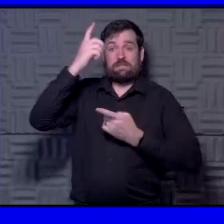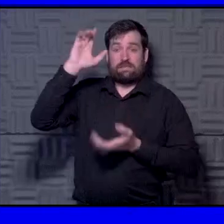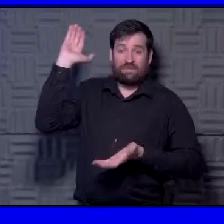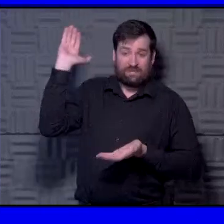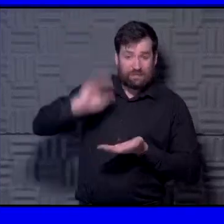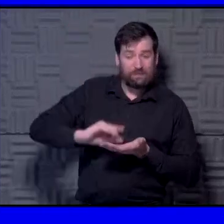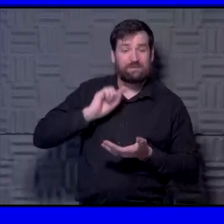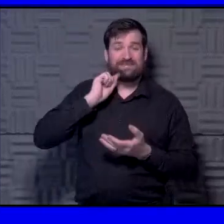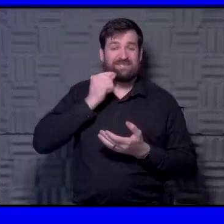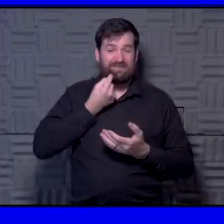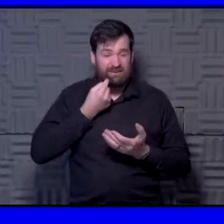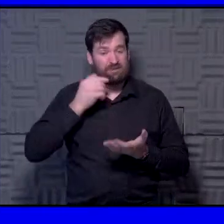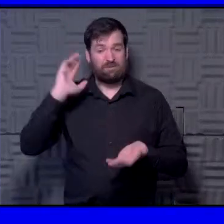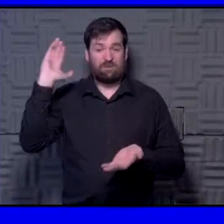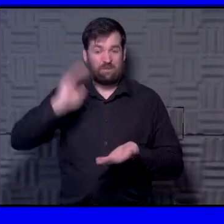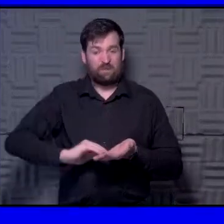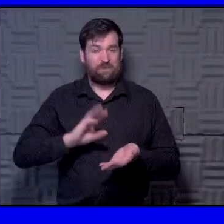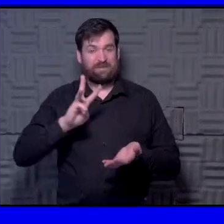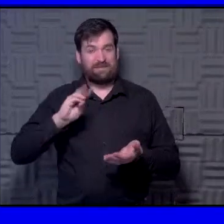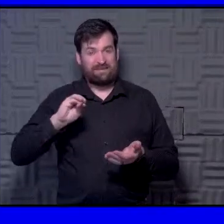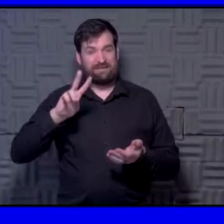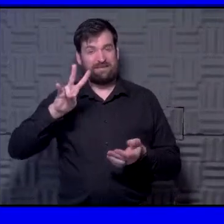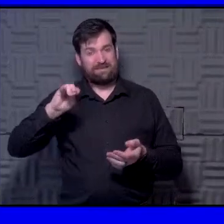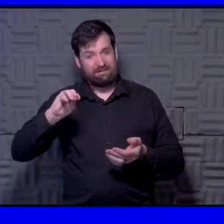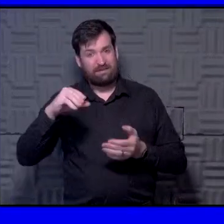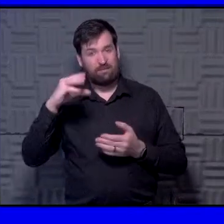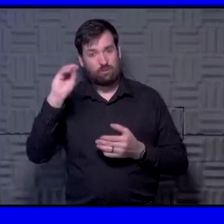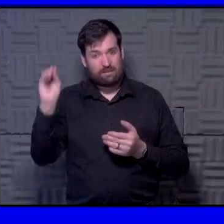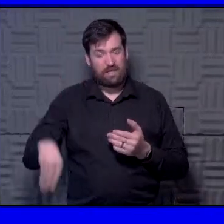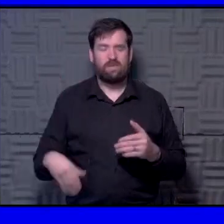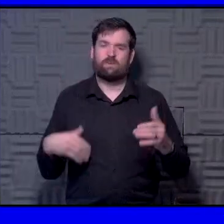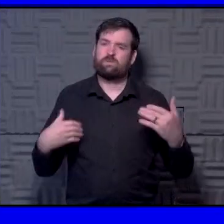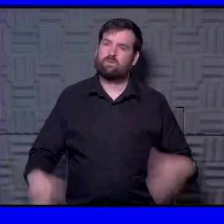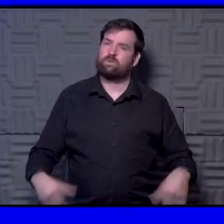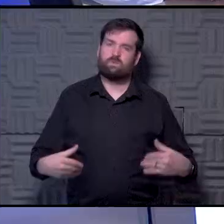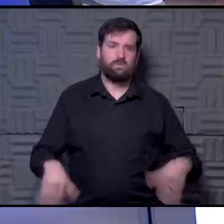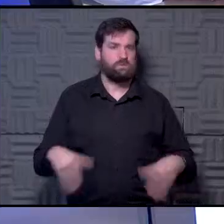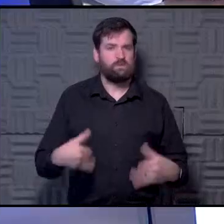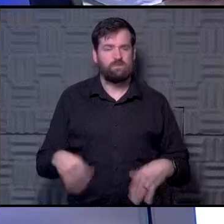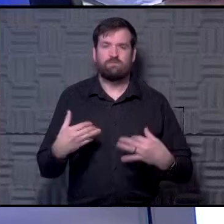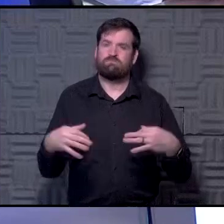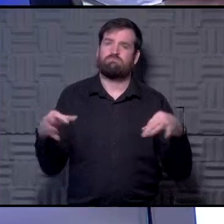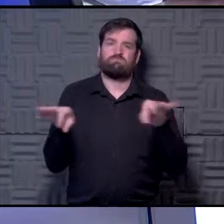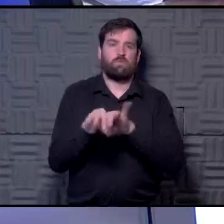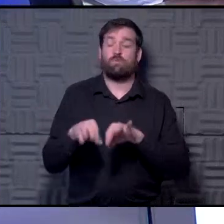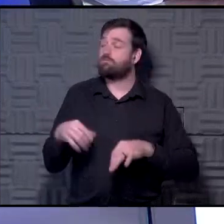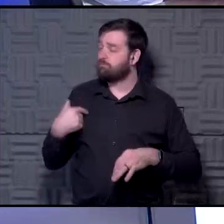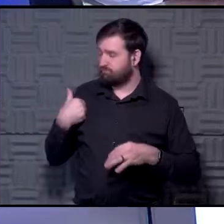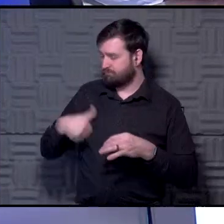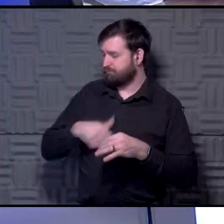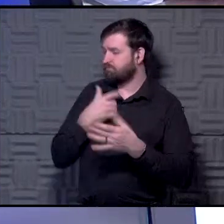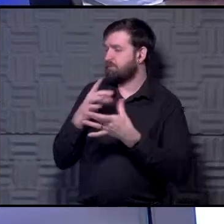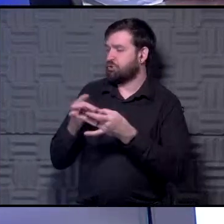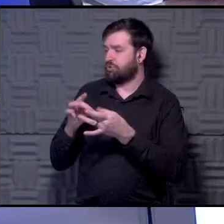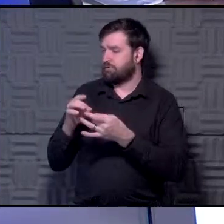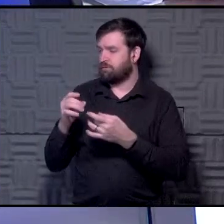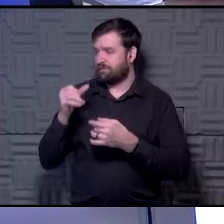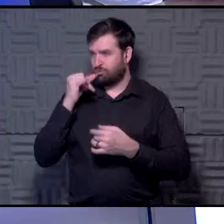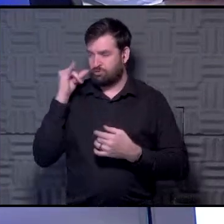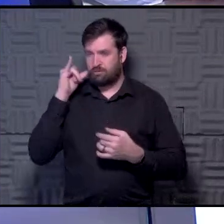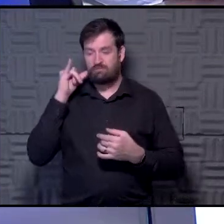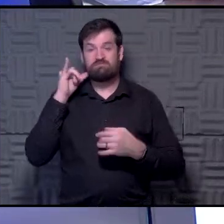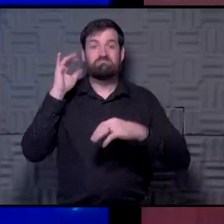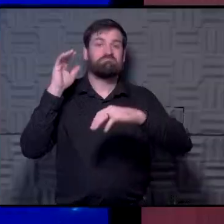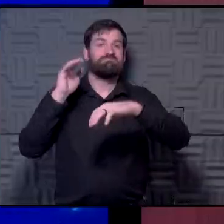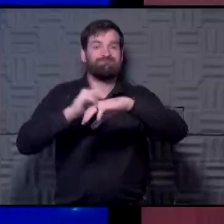of severe disease by 60 to 75%, It's a big deal. that is a huge deal around the world. Yeah. Yep. And we said yesterday, this is a call to arms,